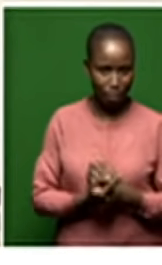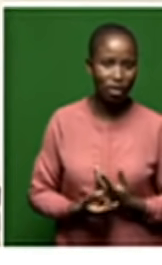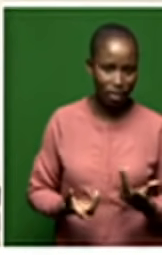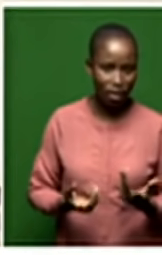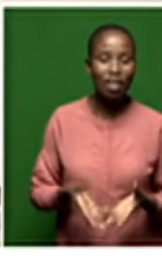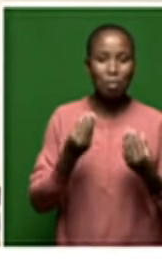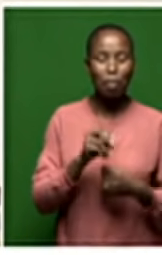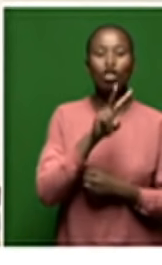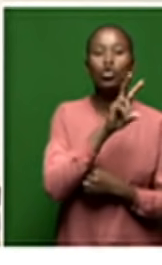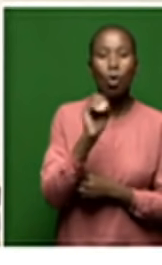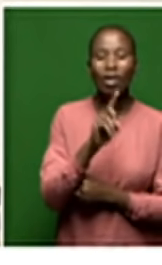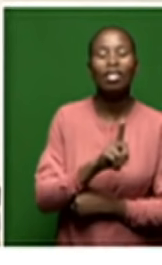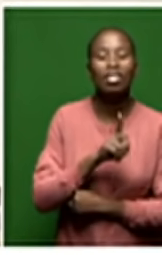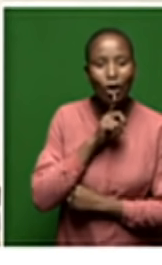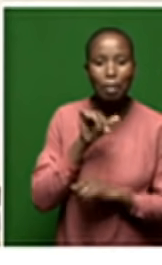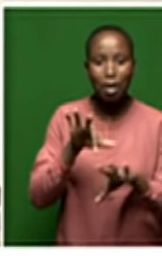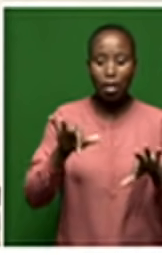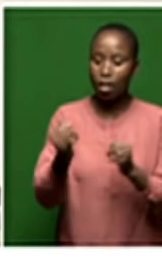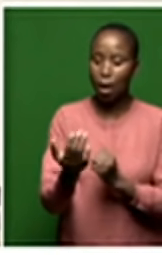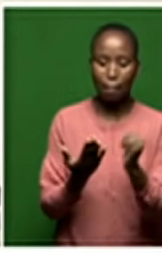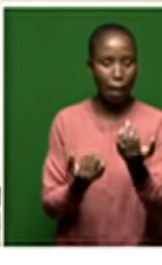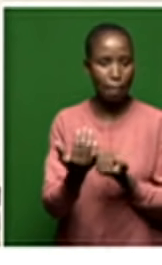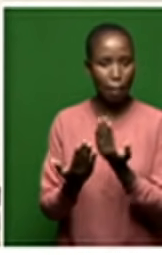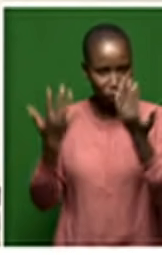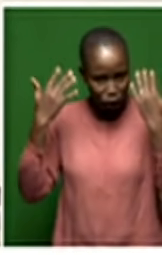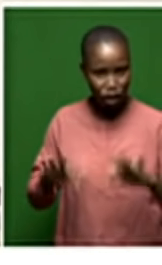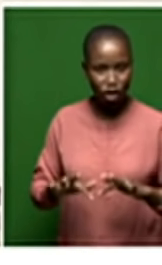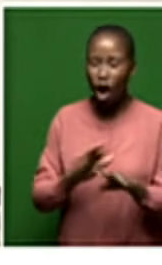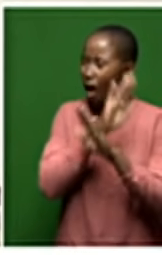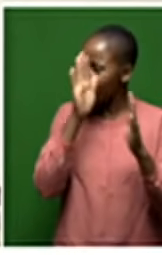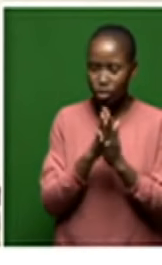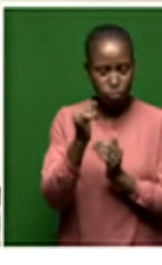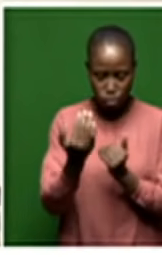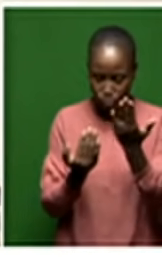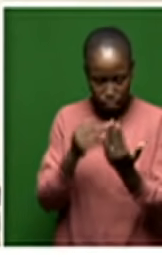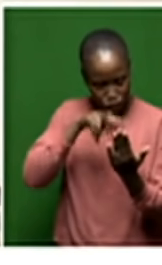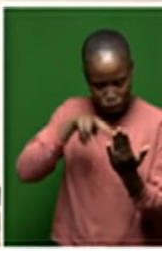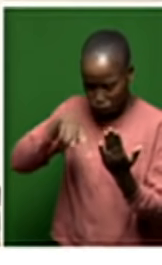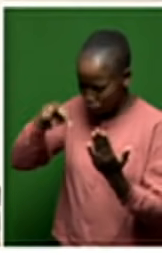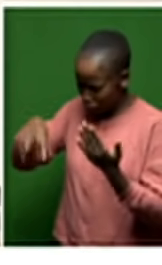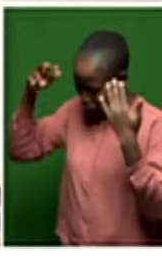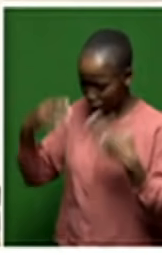with 200,000 submissions. We looked at all of them.